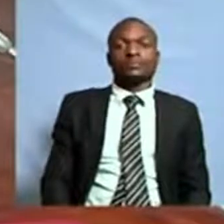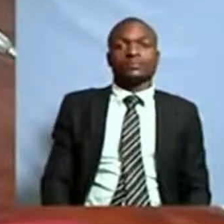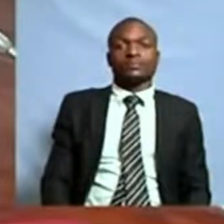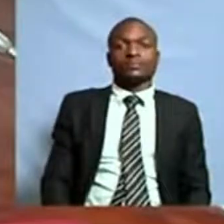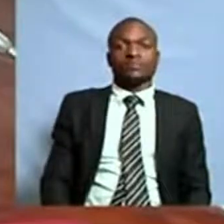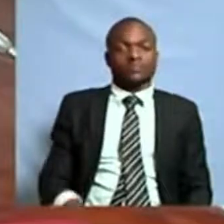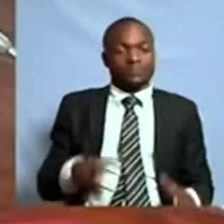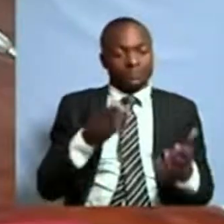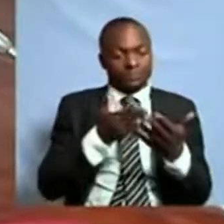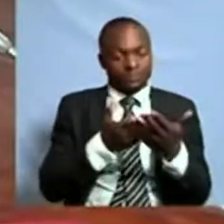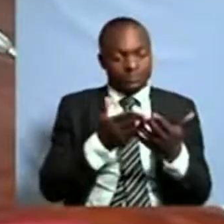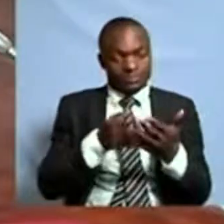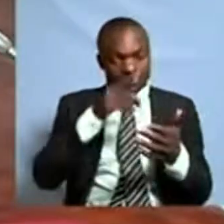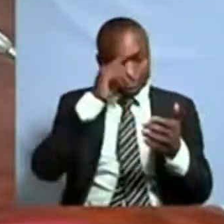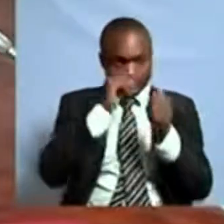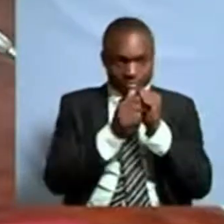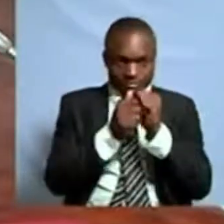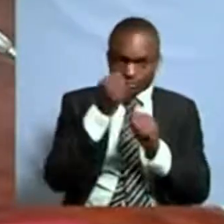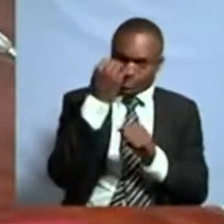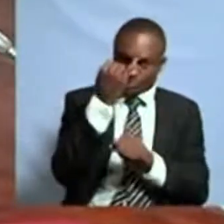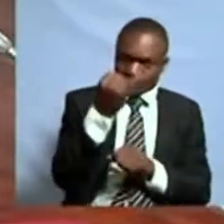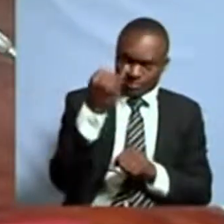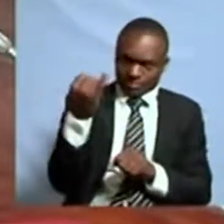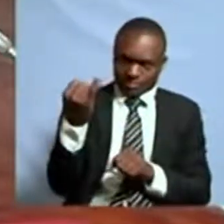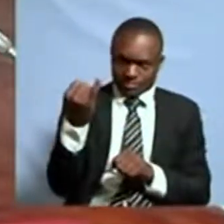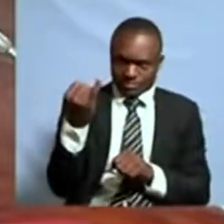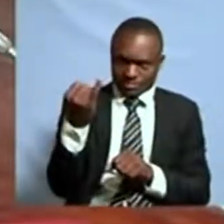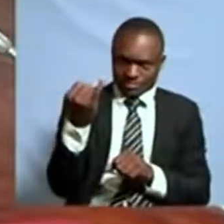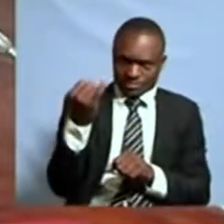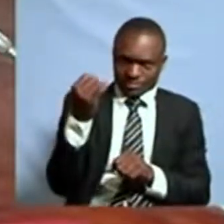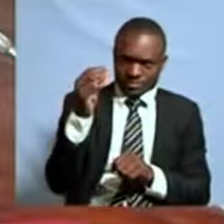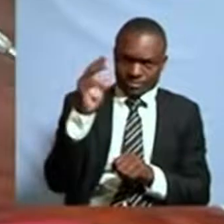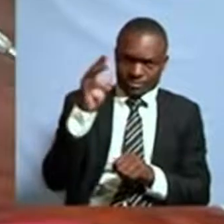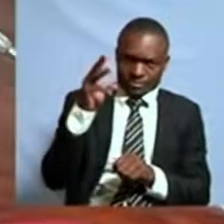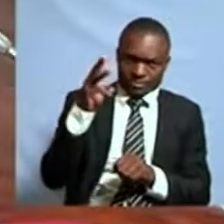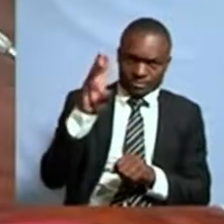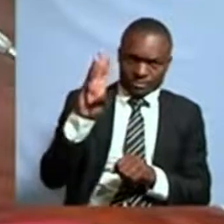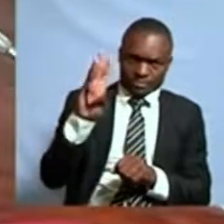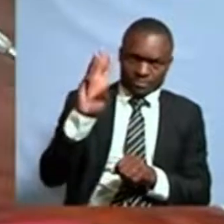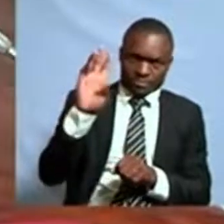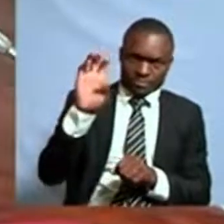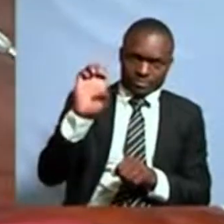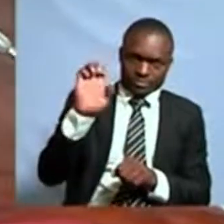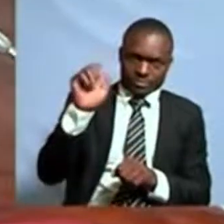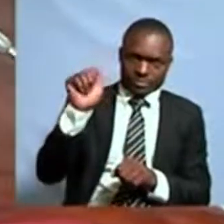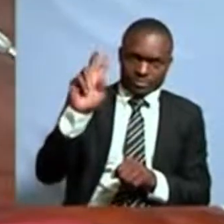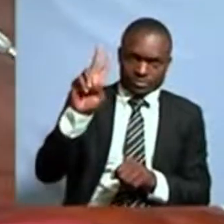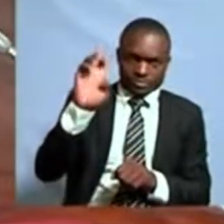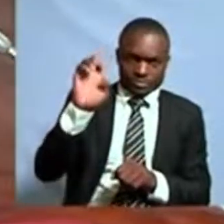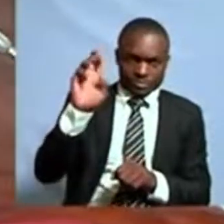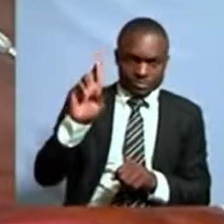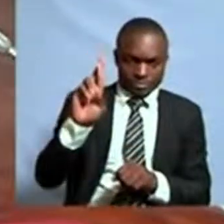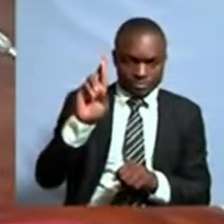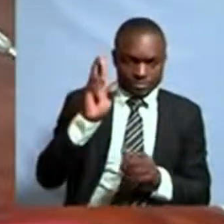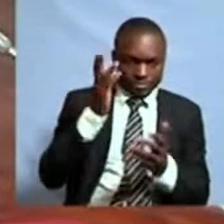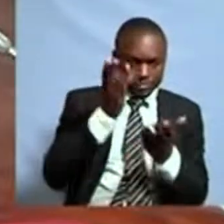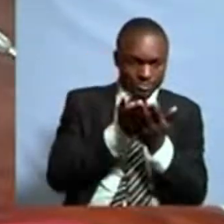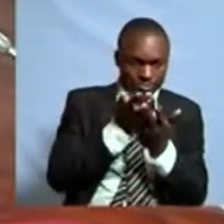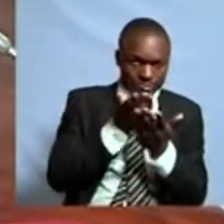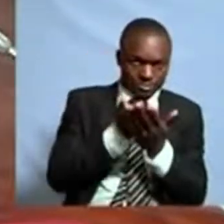This is in regards to the issue of waiver, where the bill is proposing to